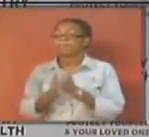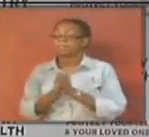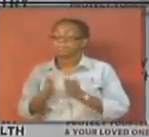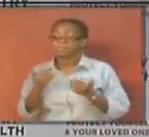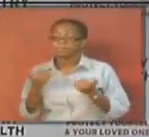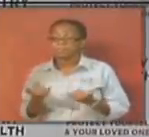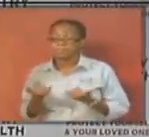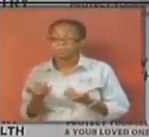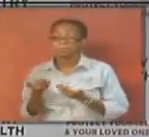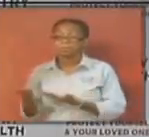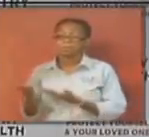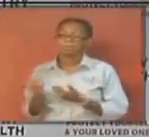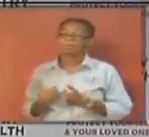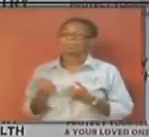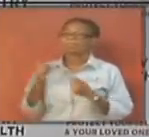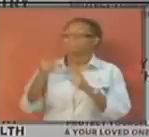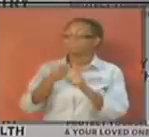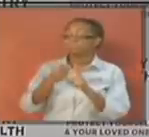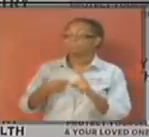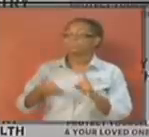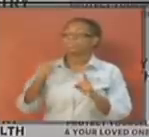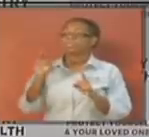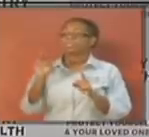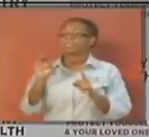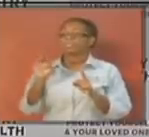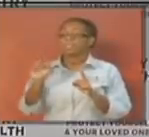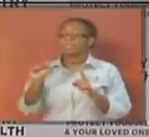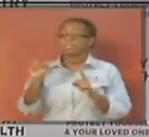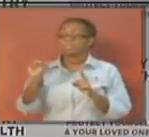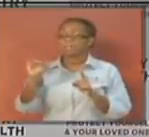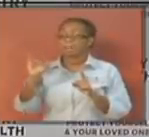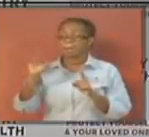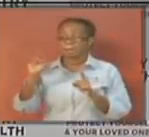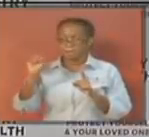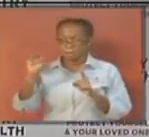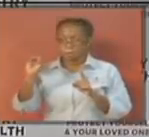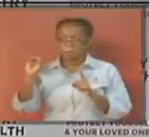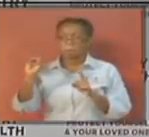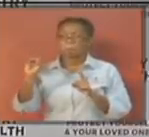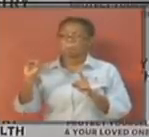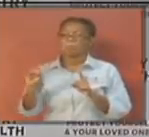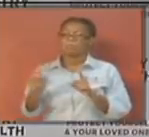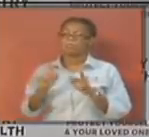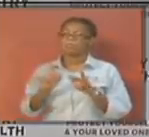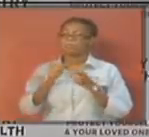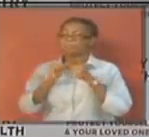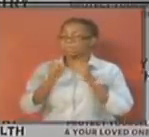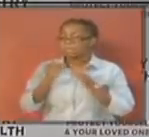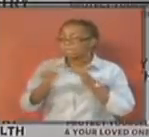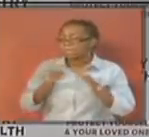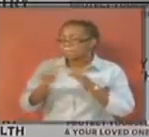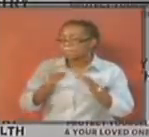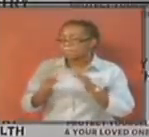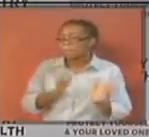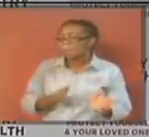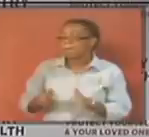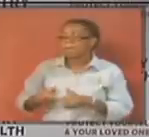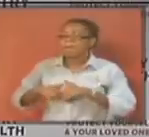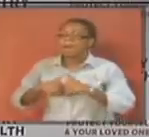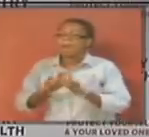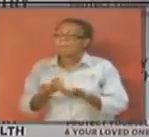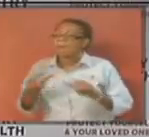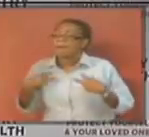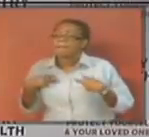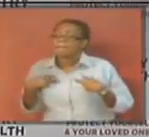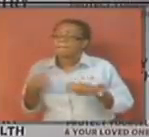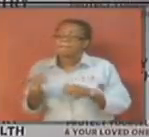in place to assure that we don't have any events occurring at those sites. All right. Thank you very much, Dr. Parasram. I think it's important